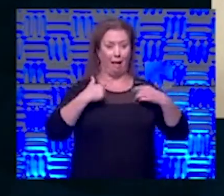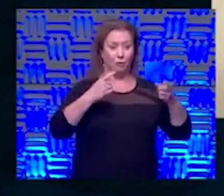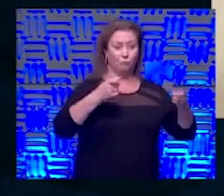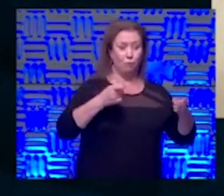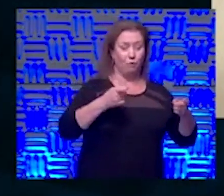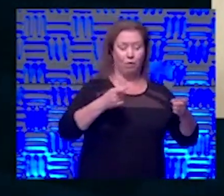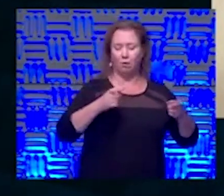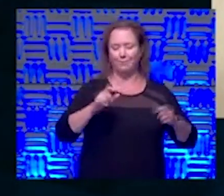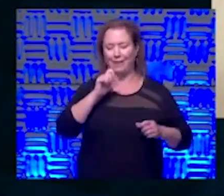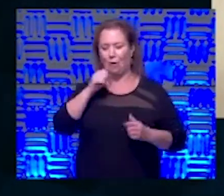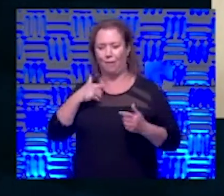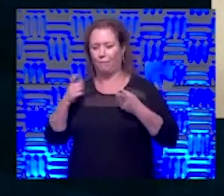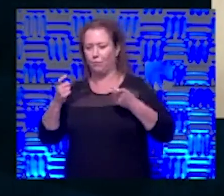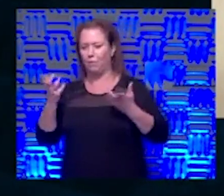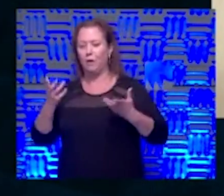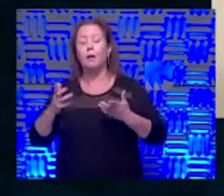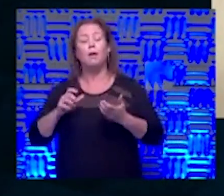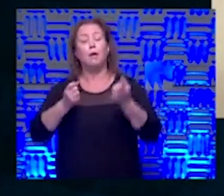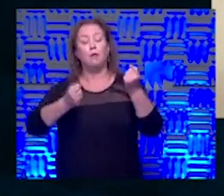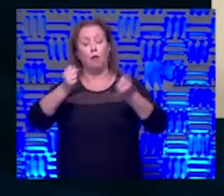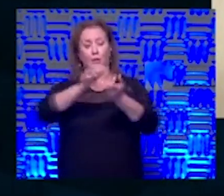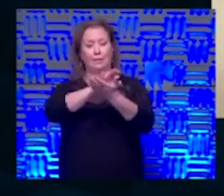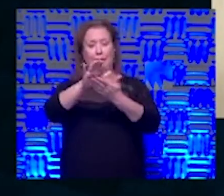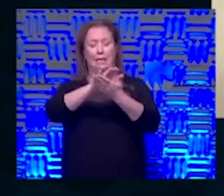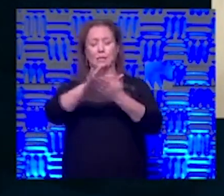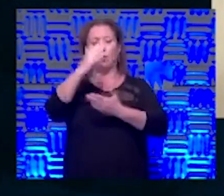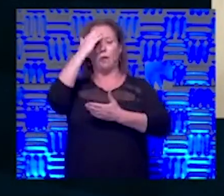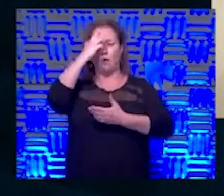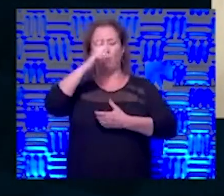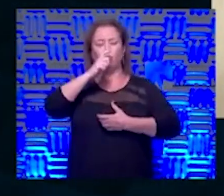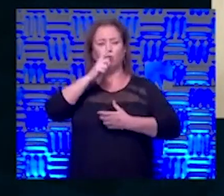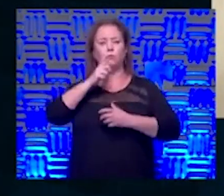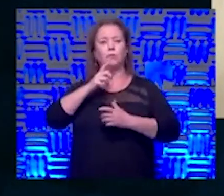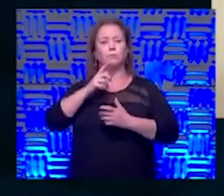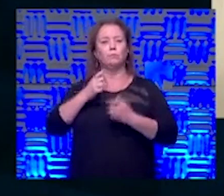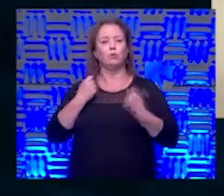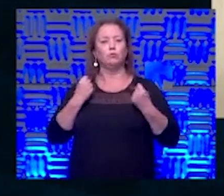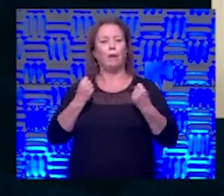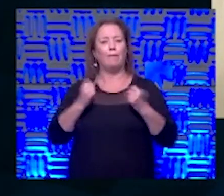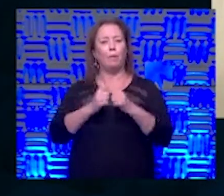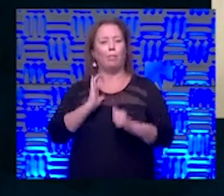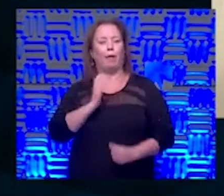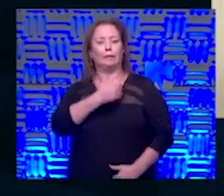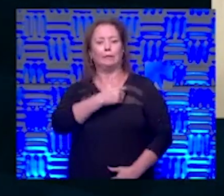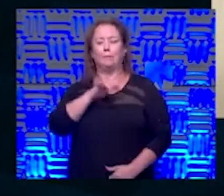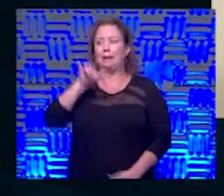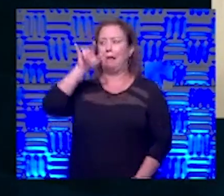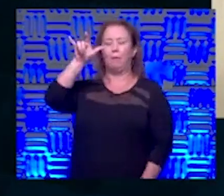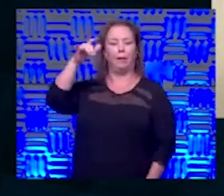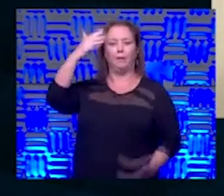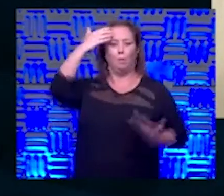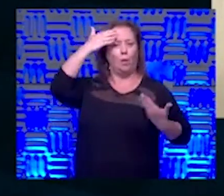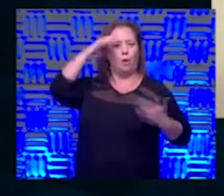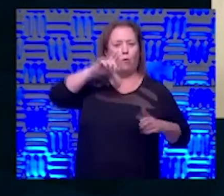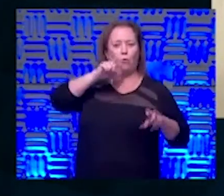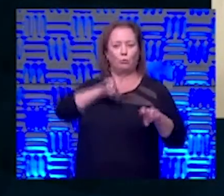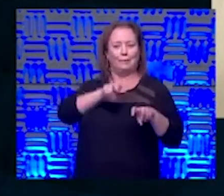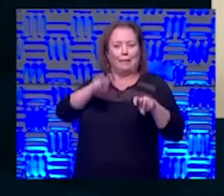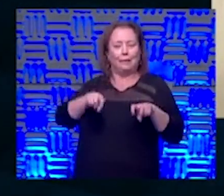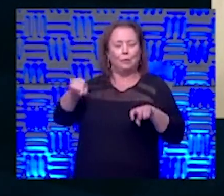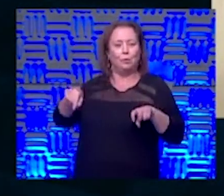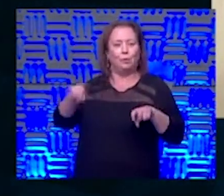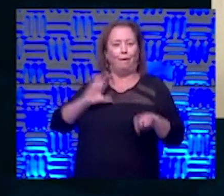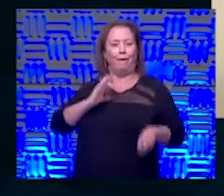our cars, we can sanitize and we know who's in and not in. But as you said, on the airplane, we don't. And so